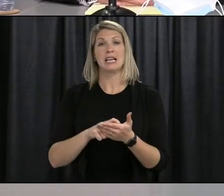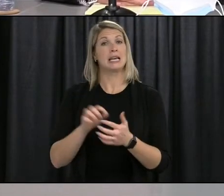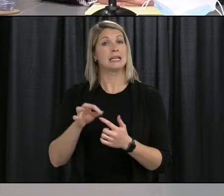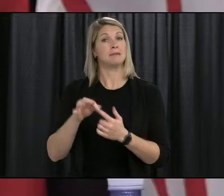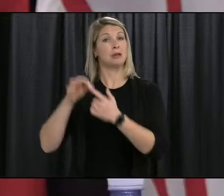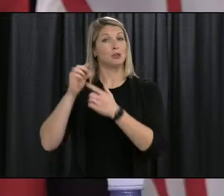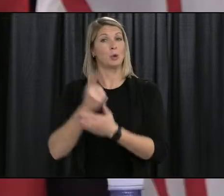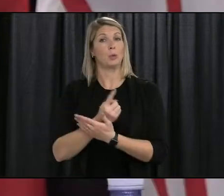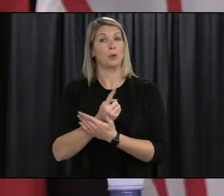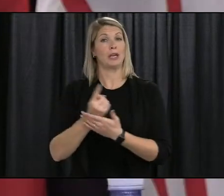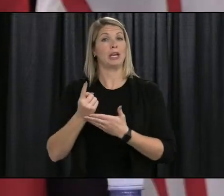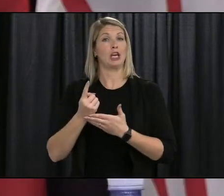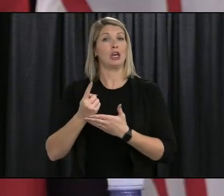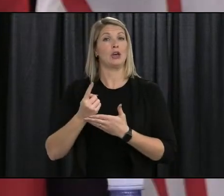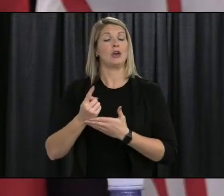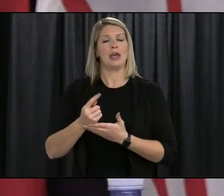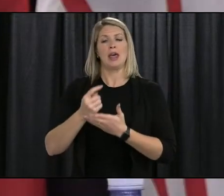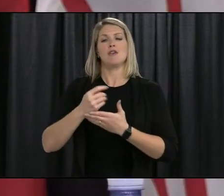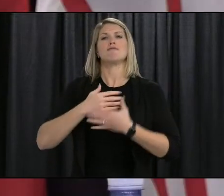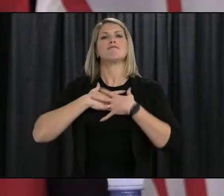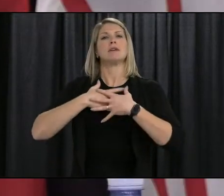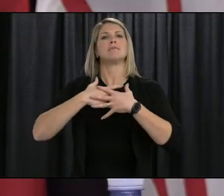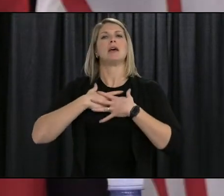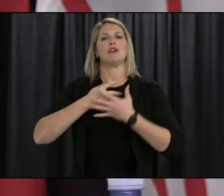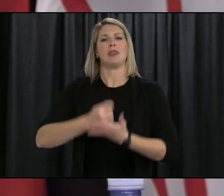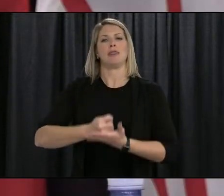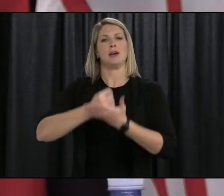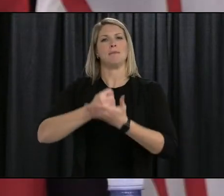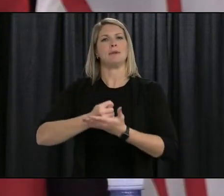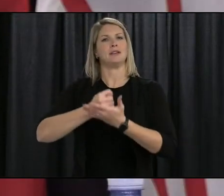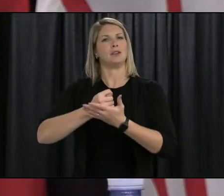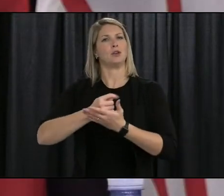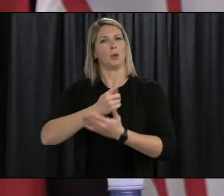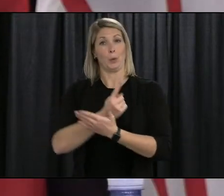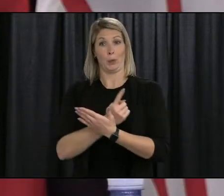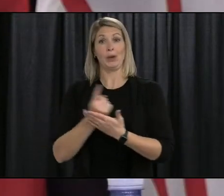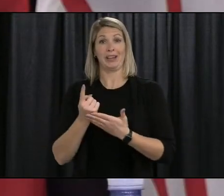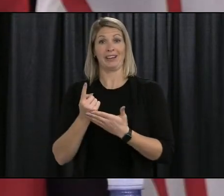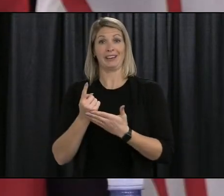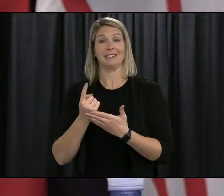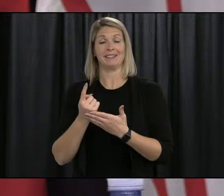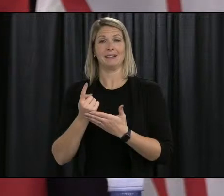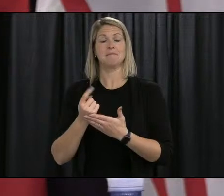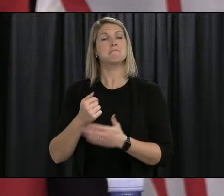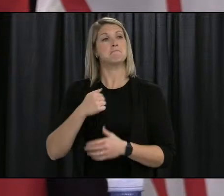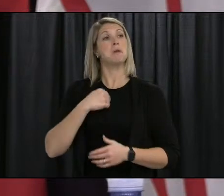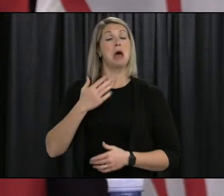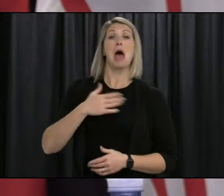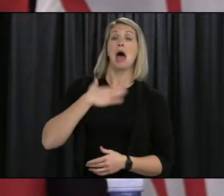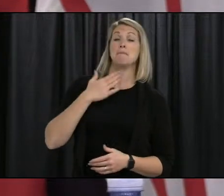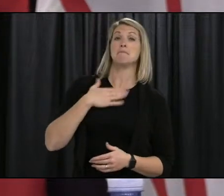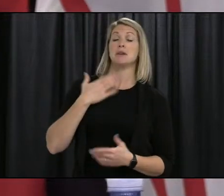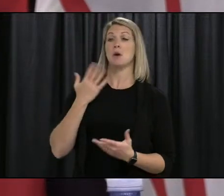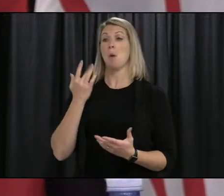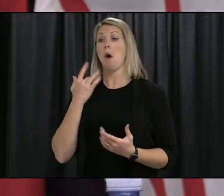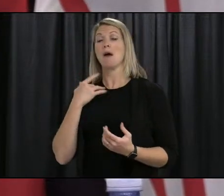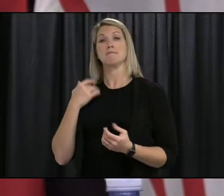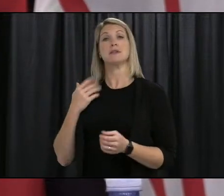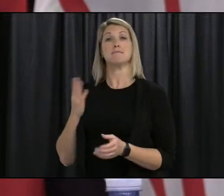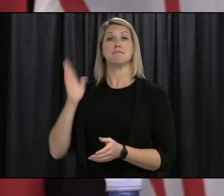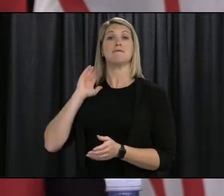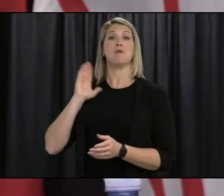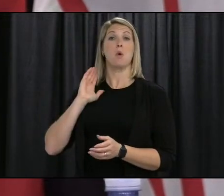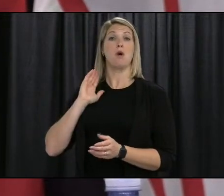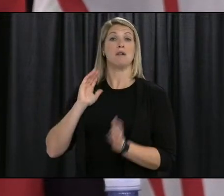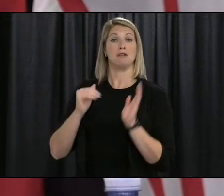Therapists Appreciation Week. I think maybe I was privileged in that, having had a role as a